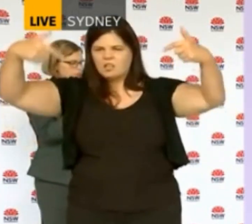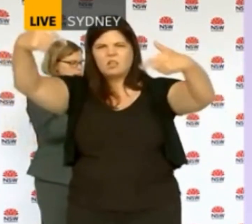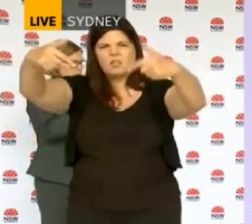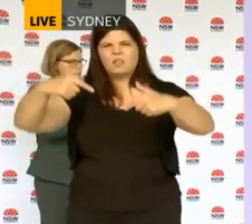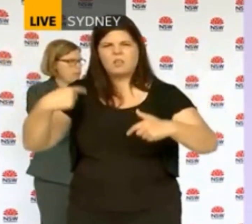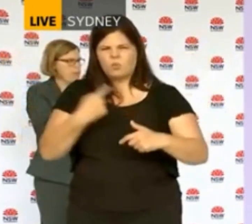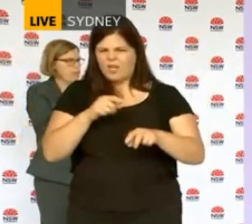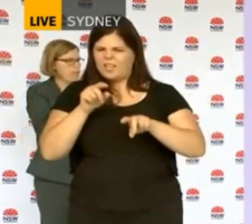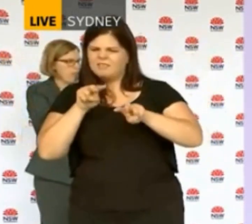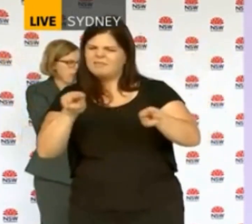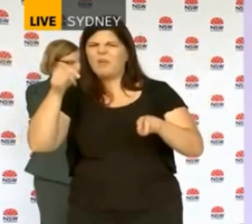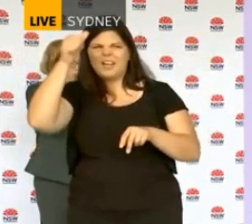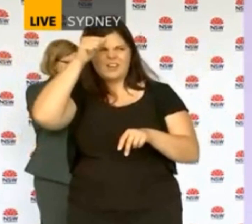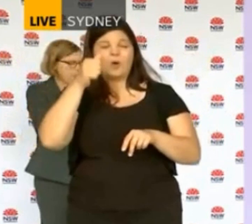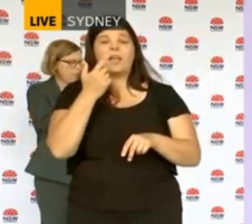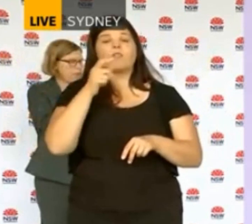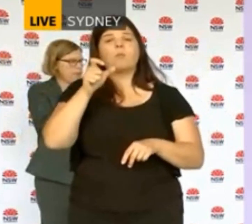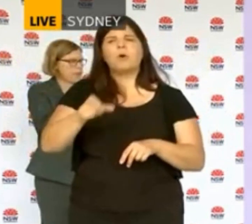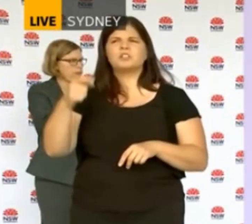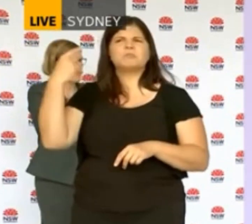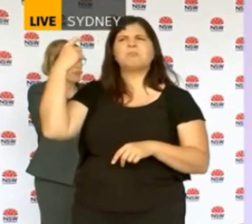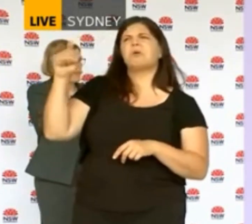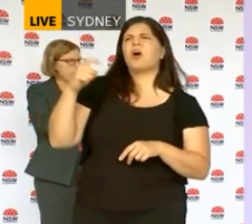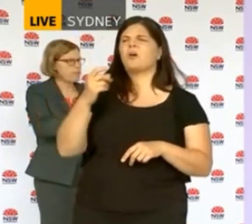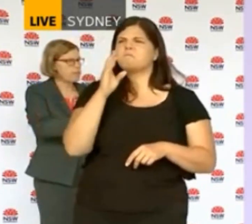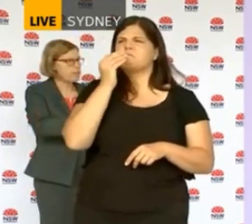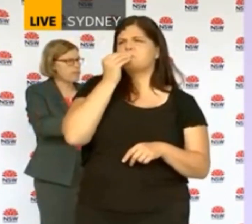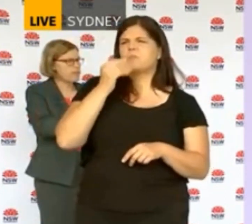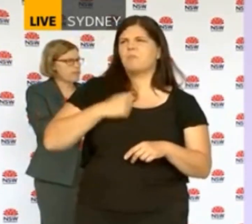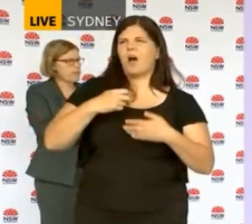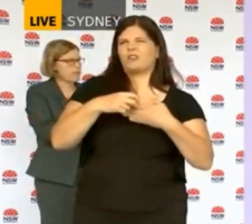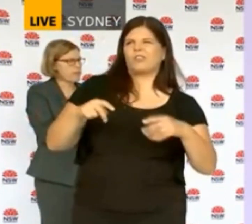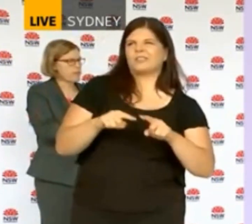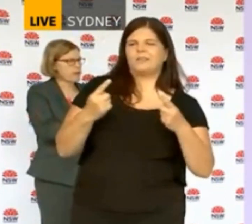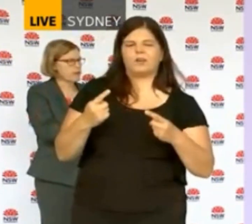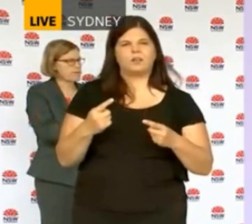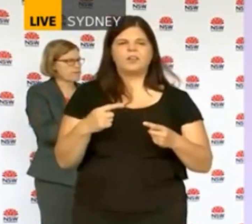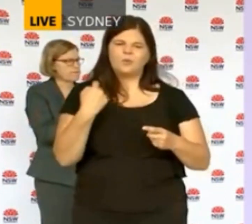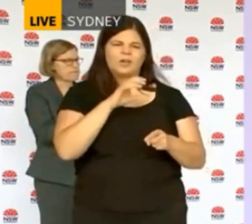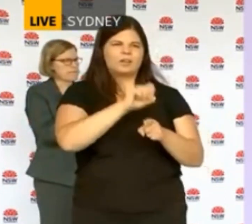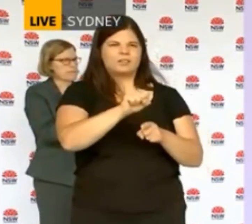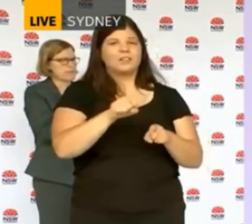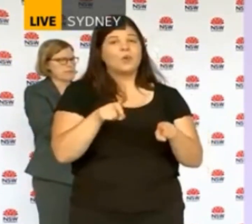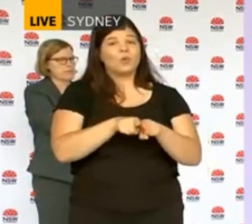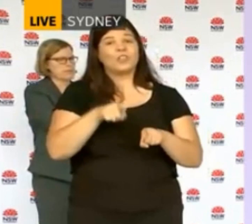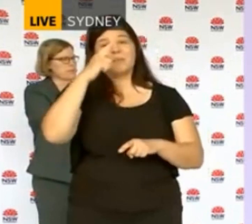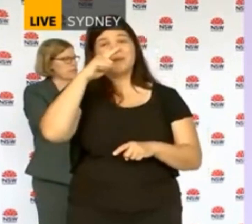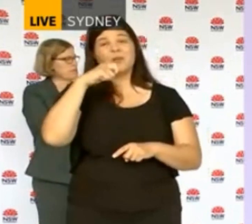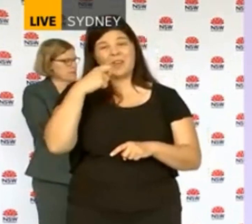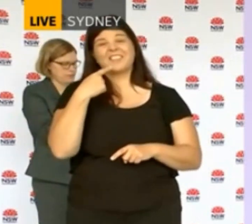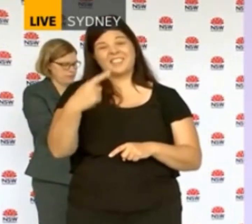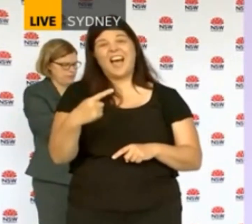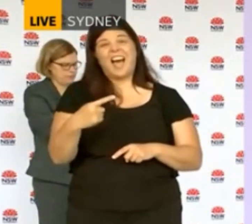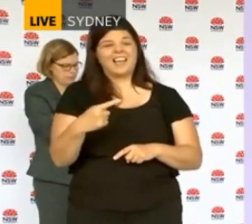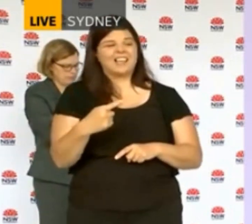collect, trust me, we'll be able to find you. What we've also found as a surprise, people will actually dob you in. We've